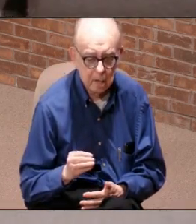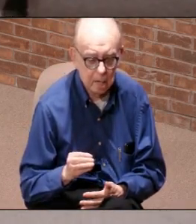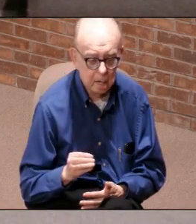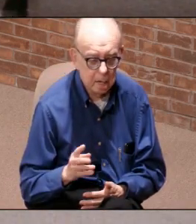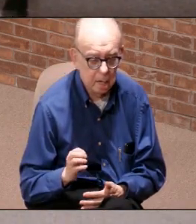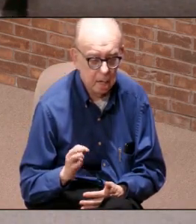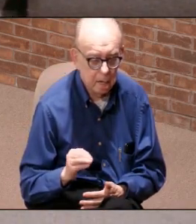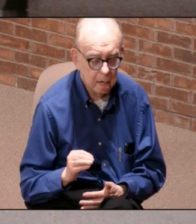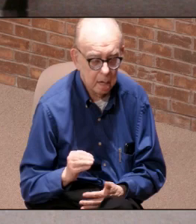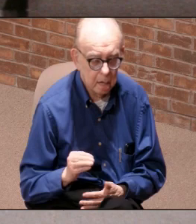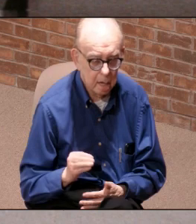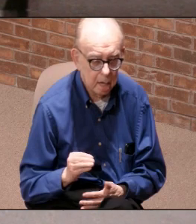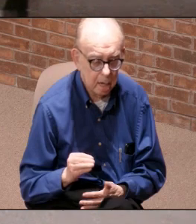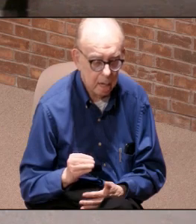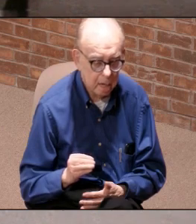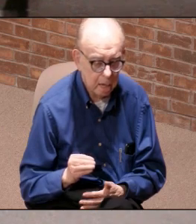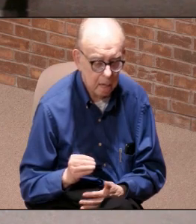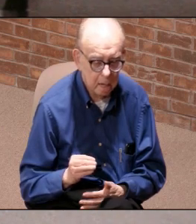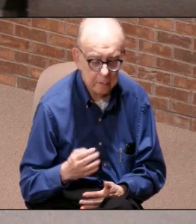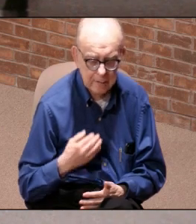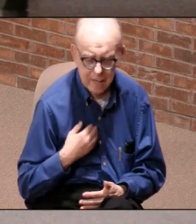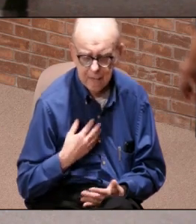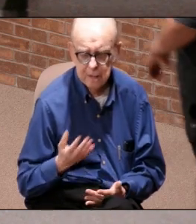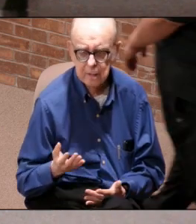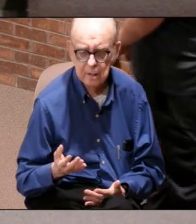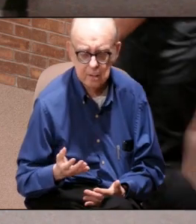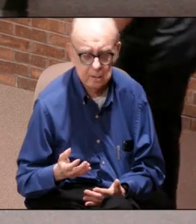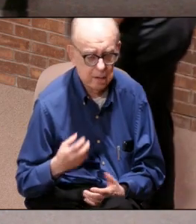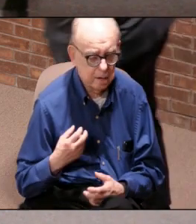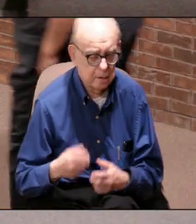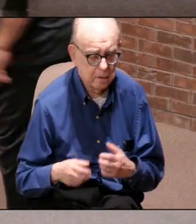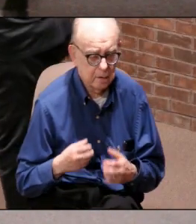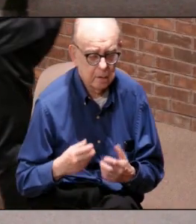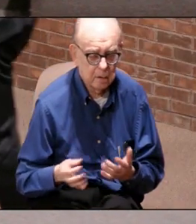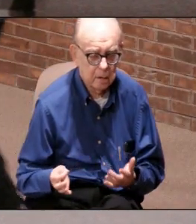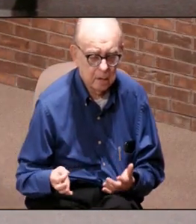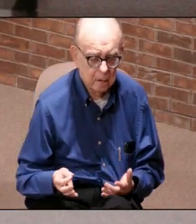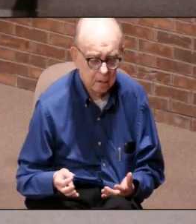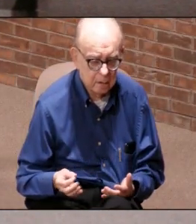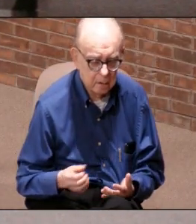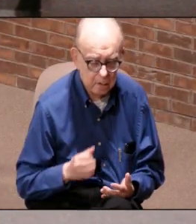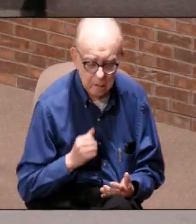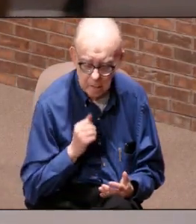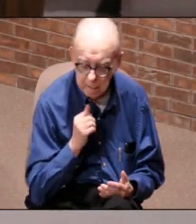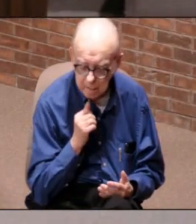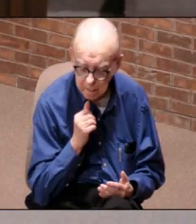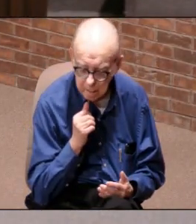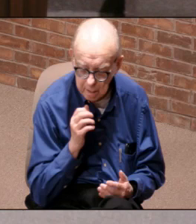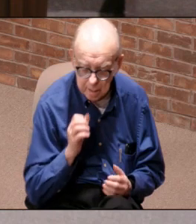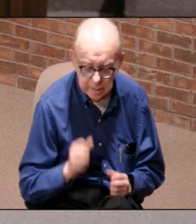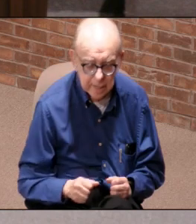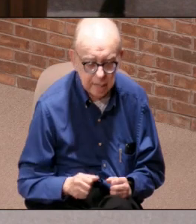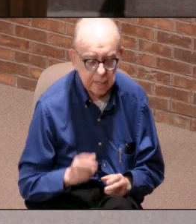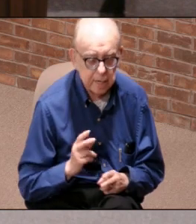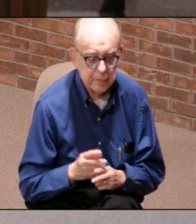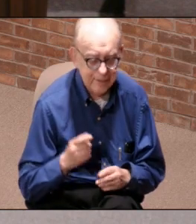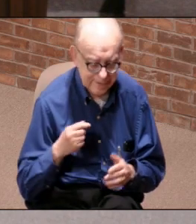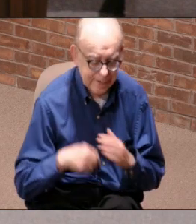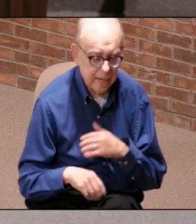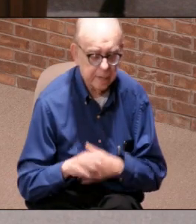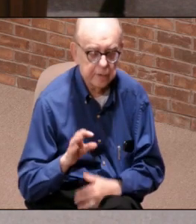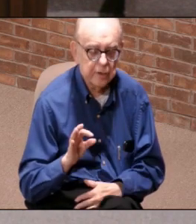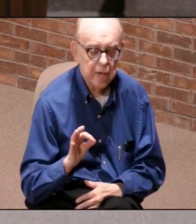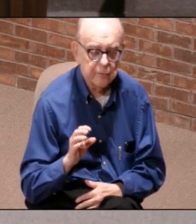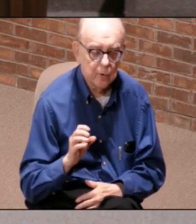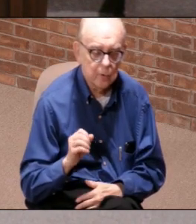And Tim had this problem of not being able to keep down his formula, because